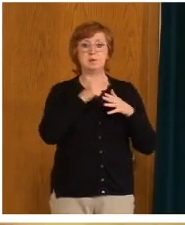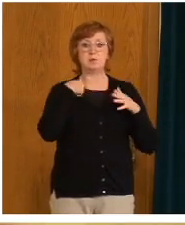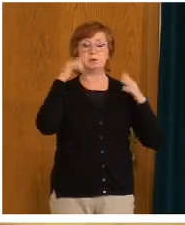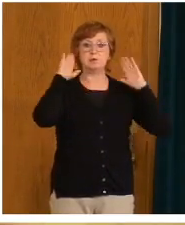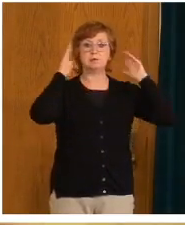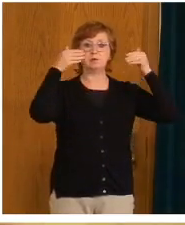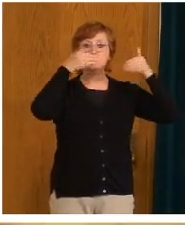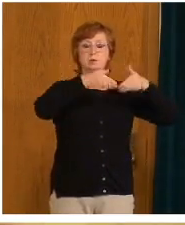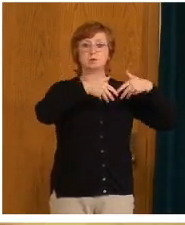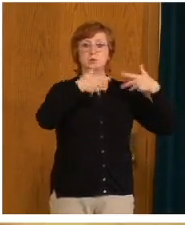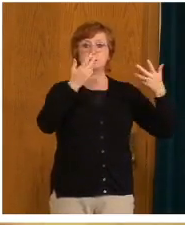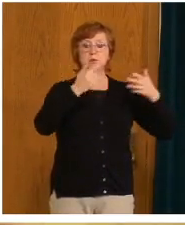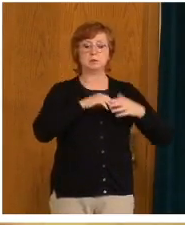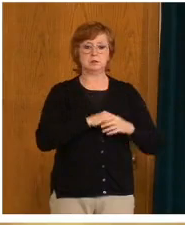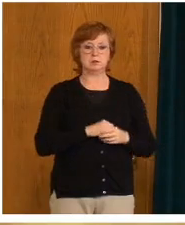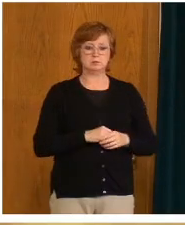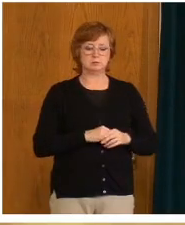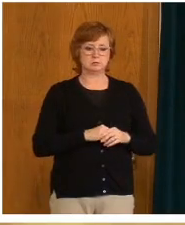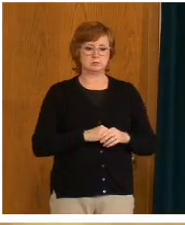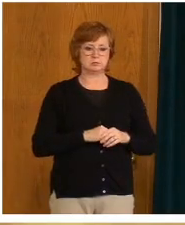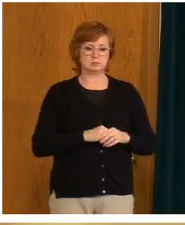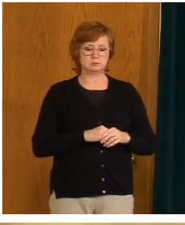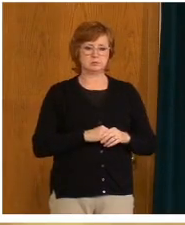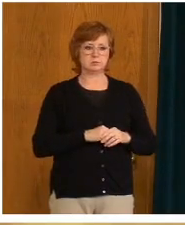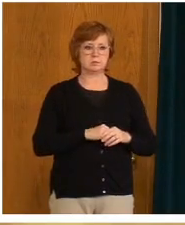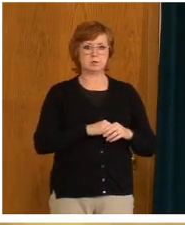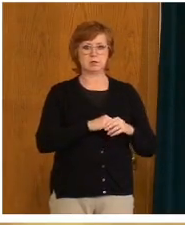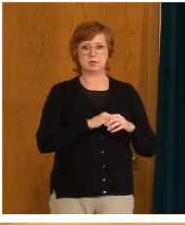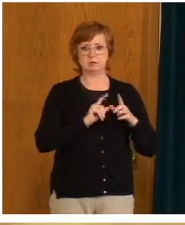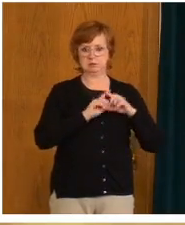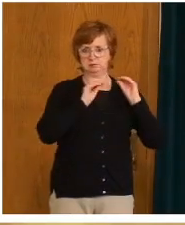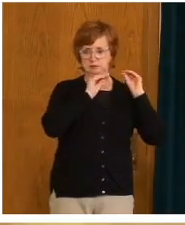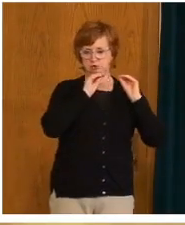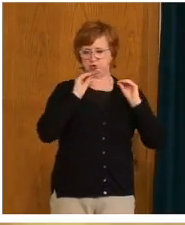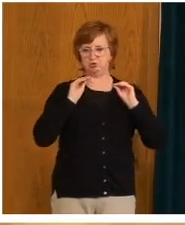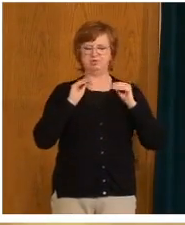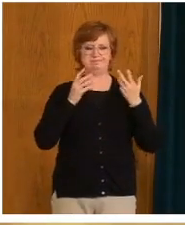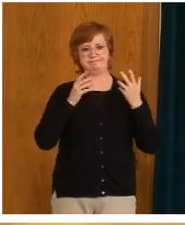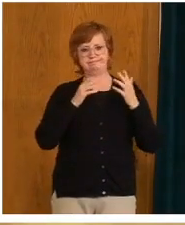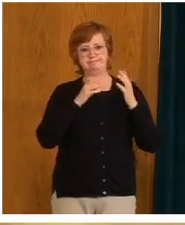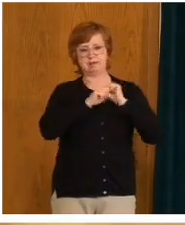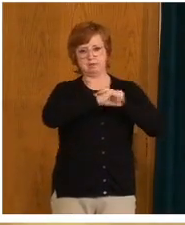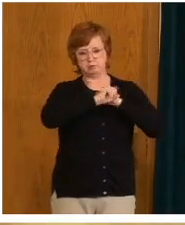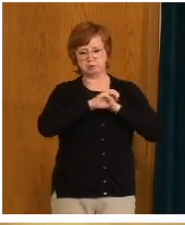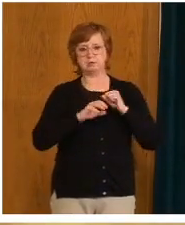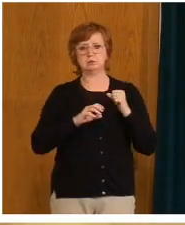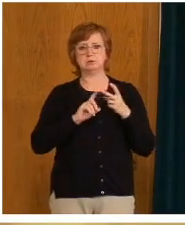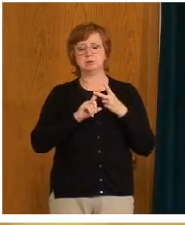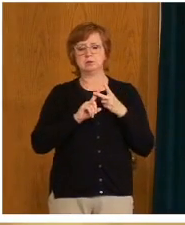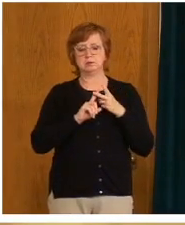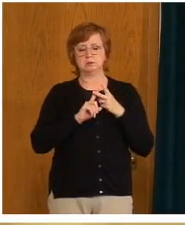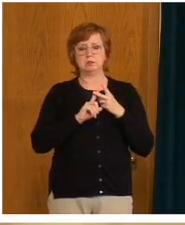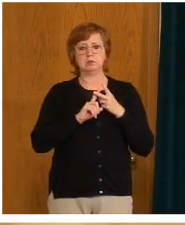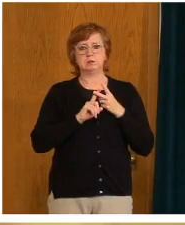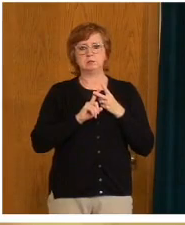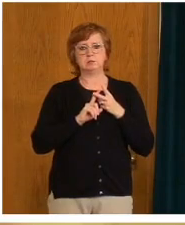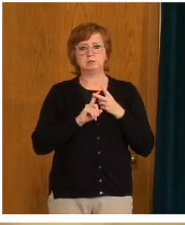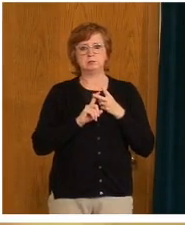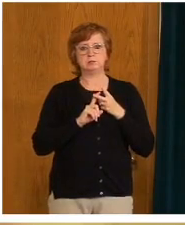on not only providing education, but also to people of Saskatchewan about the vaccines, but also